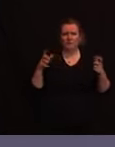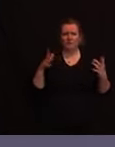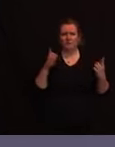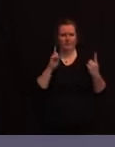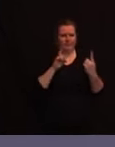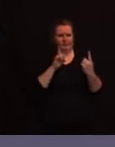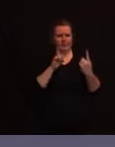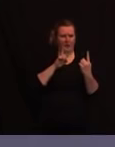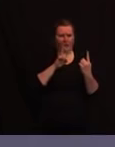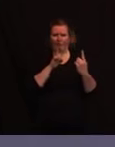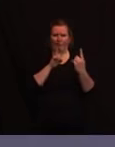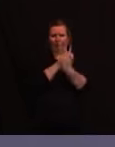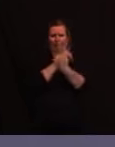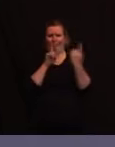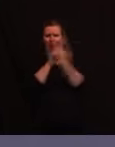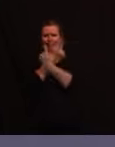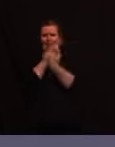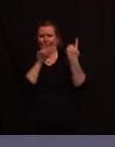little nutty.